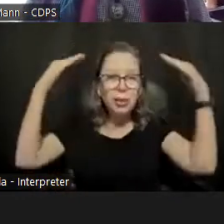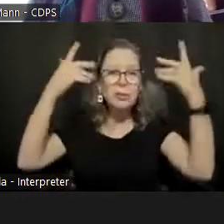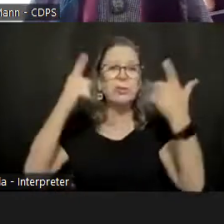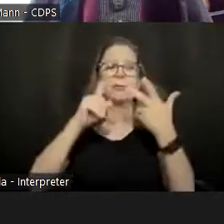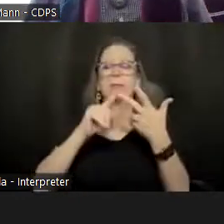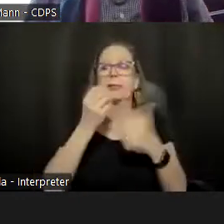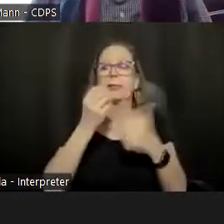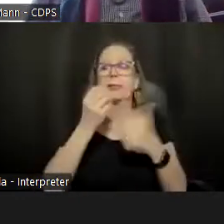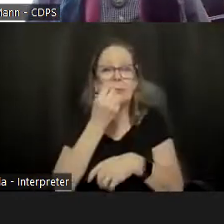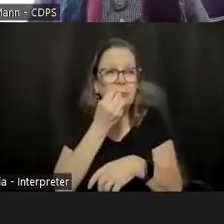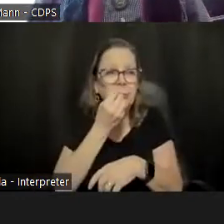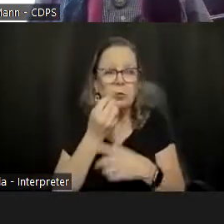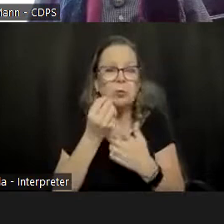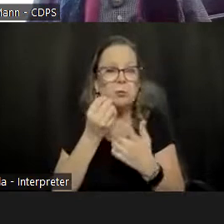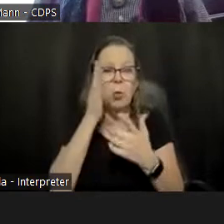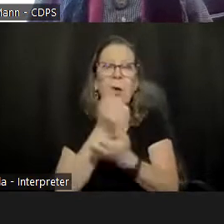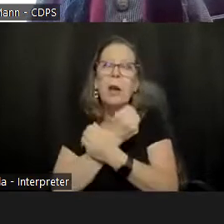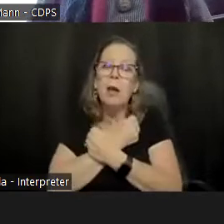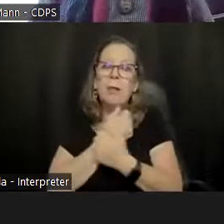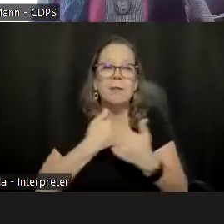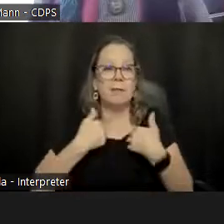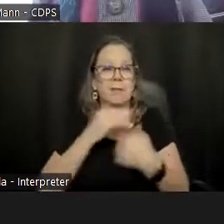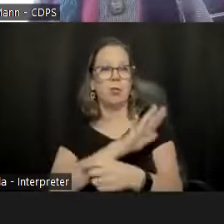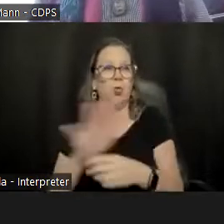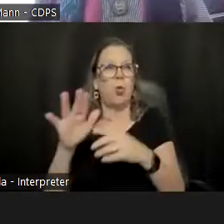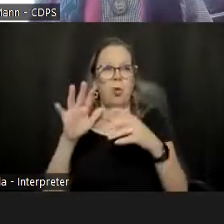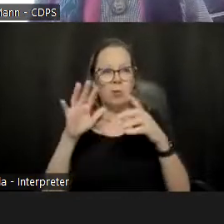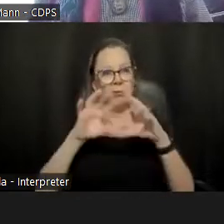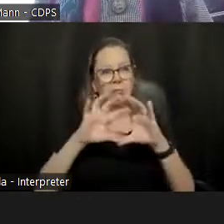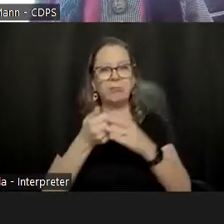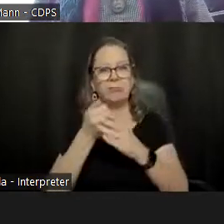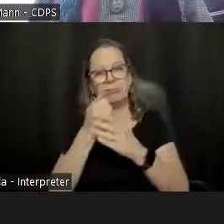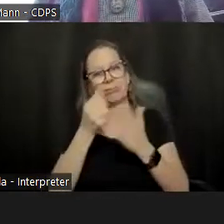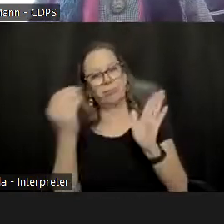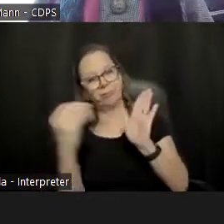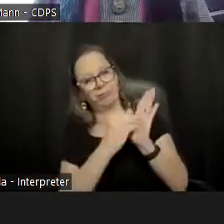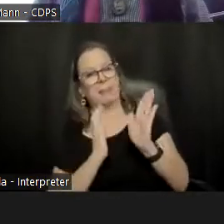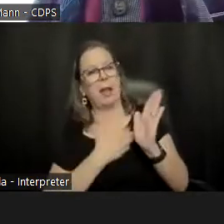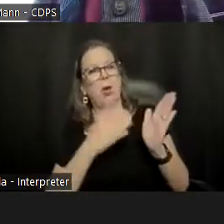to send those my way as well. And we'd love to have your organization be in our database as well.